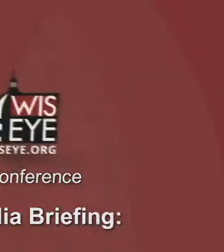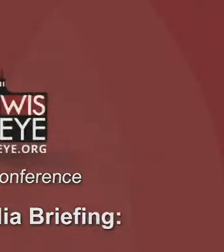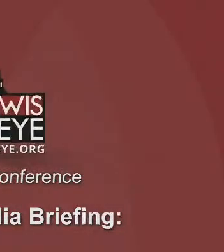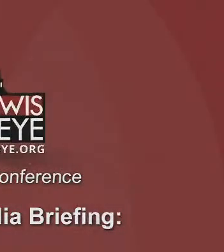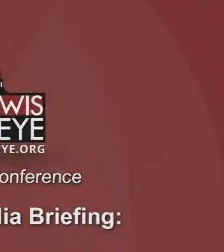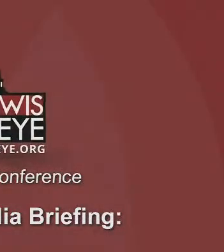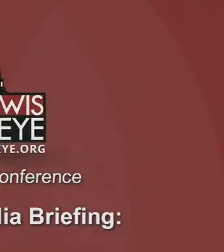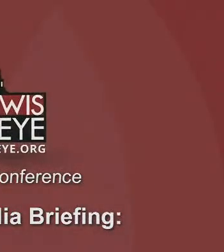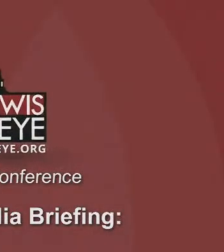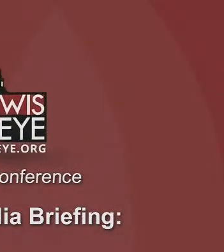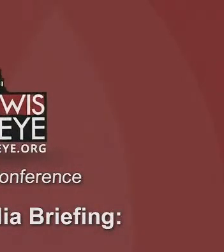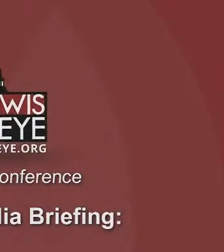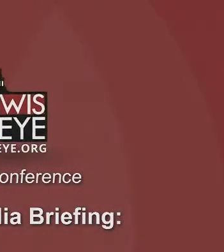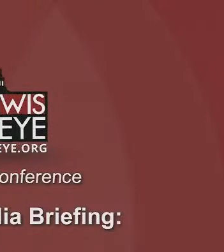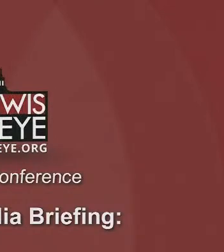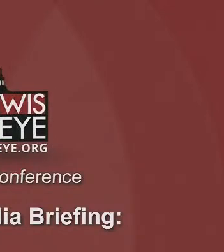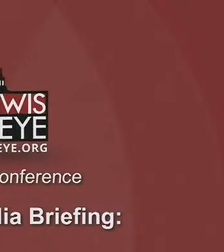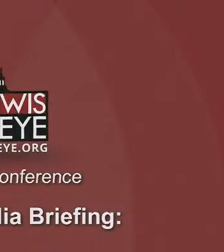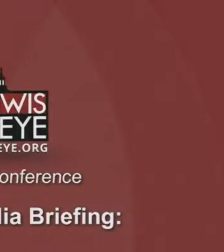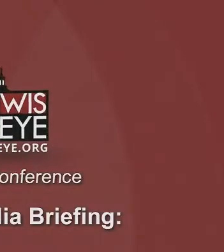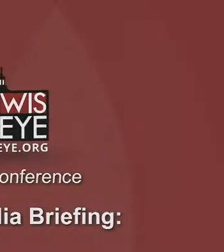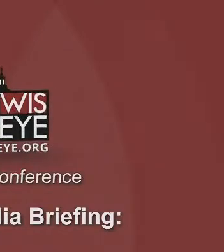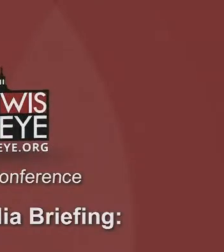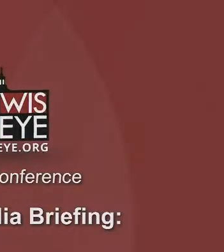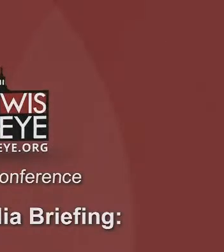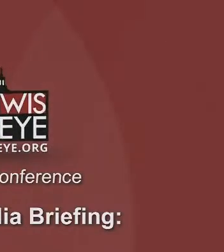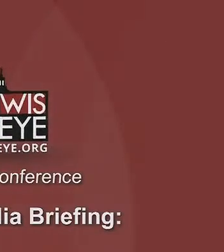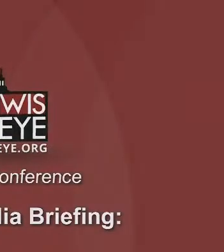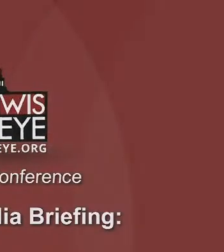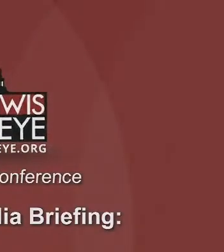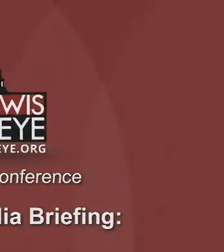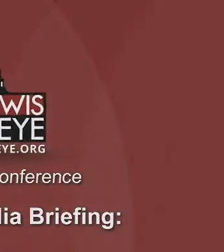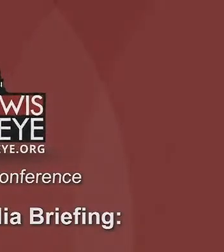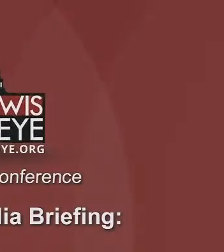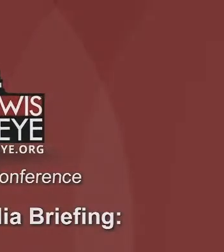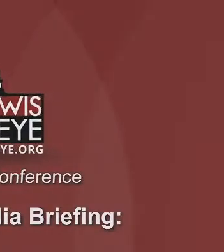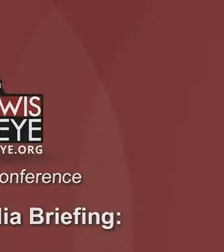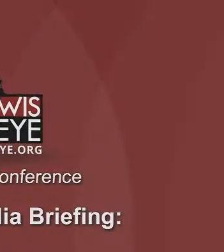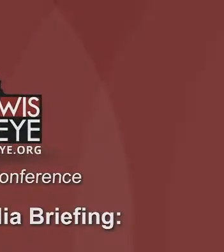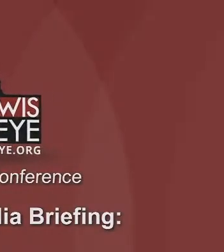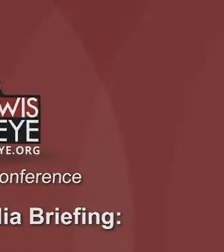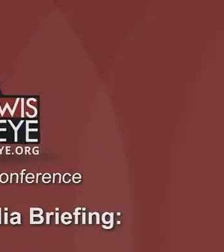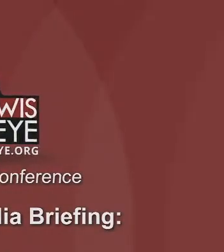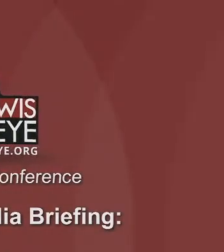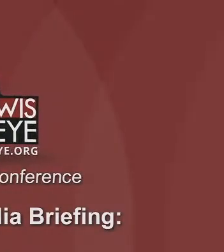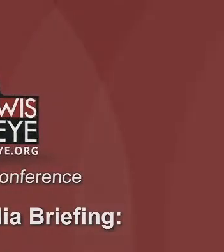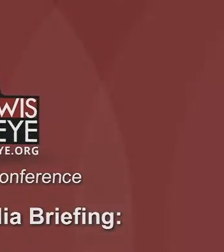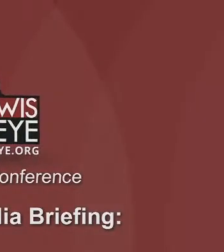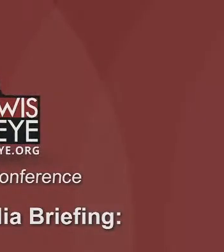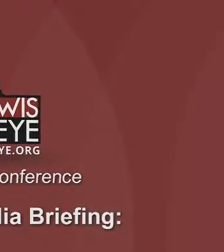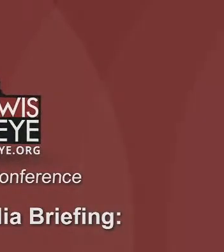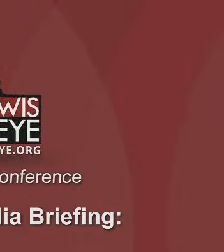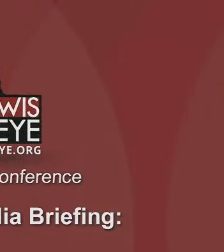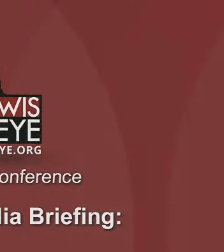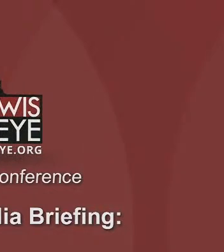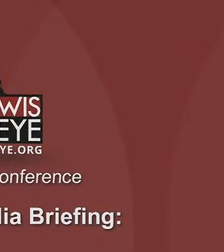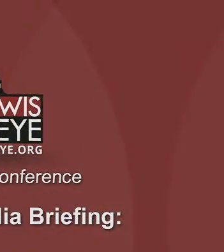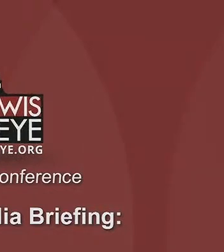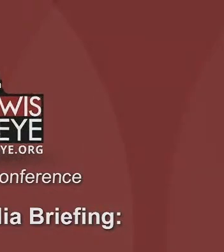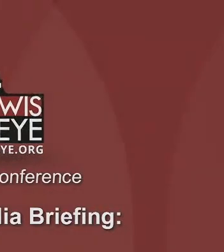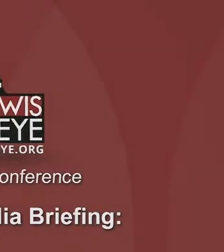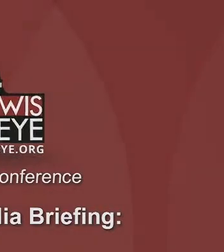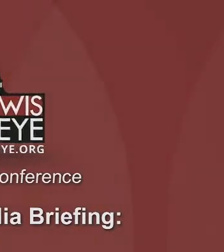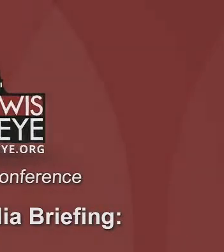You're watching Wisconsin Eye, an independent, nonprofit public affairs network, engaging the citizens of Wisconsin